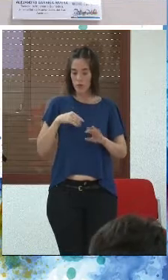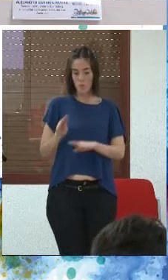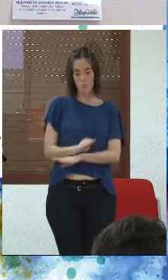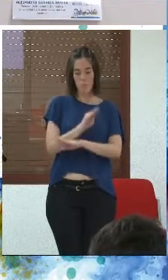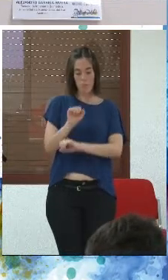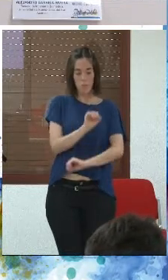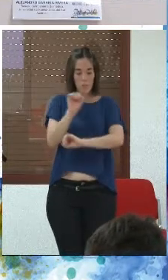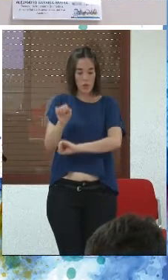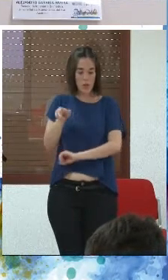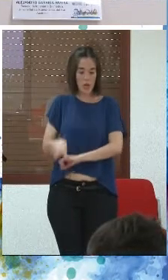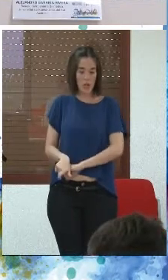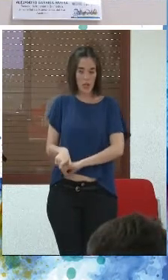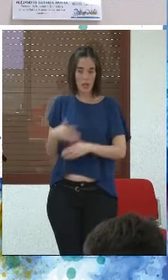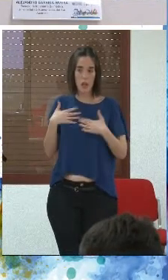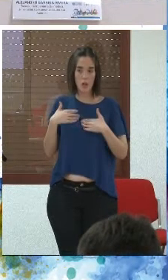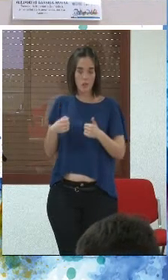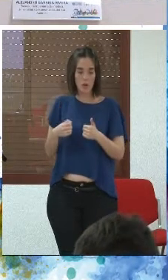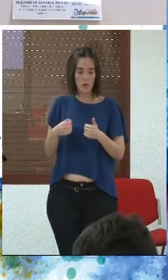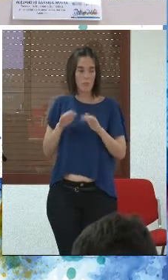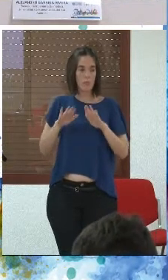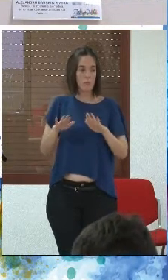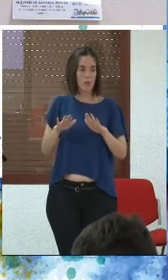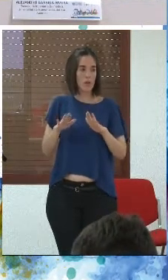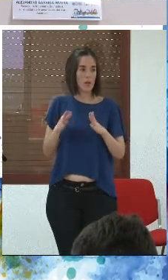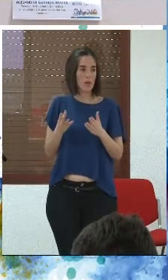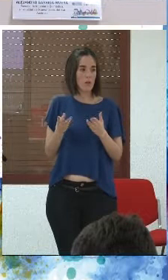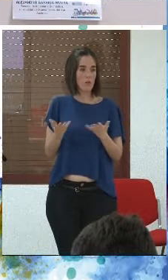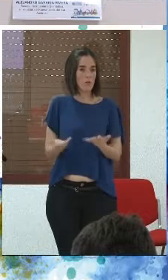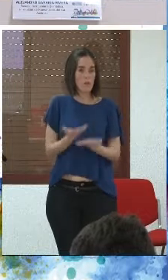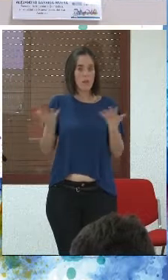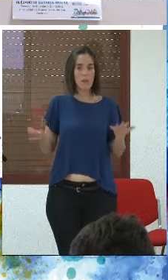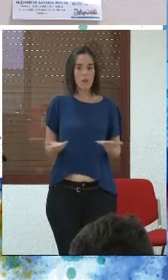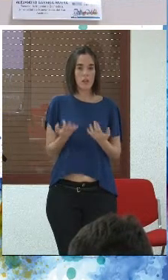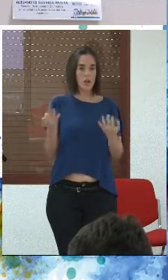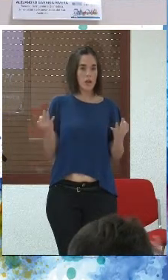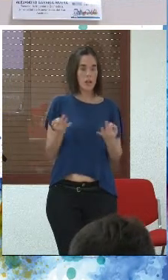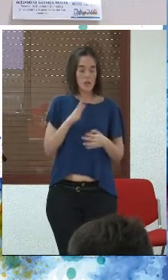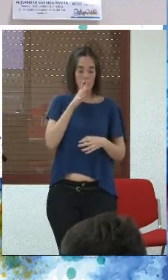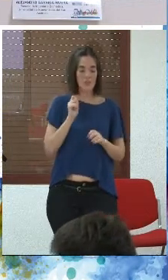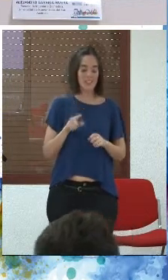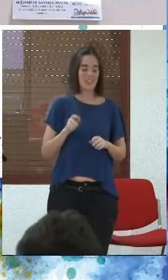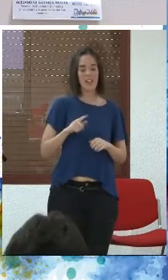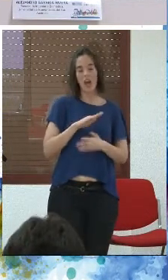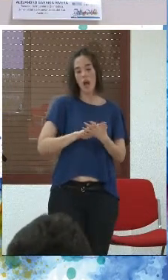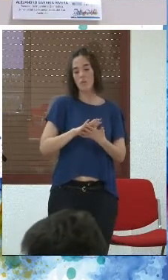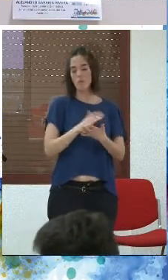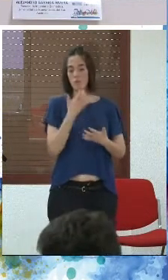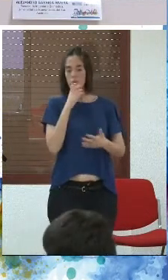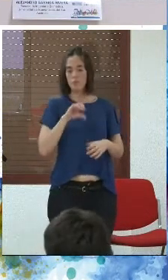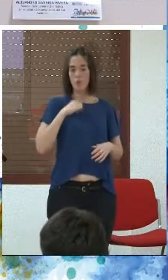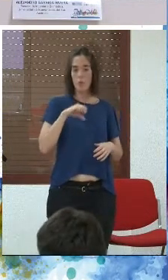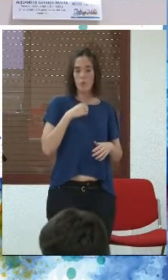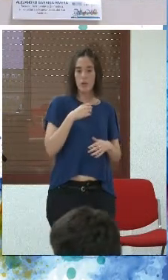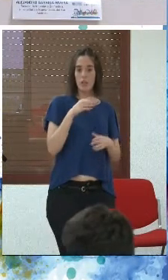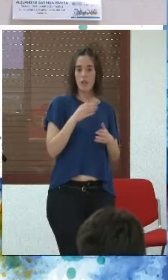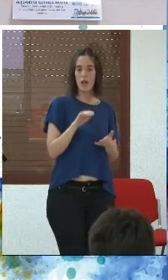have to be able to protect the human. It has to be very light because we're not talking about something that is going to be used in a